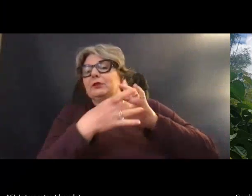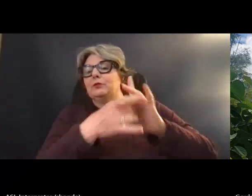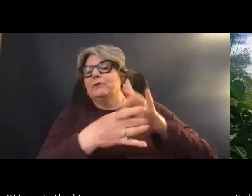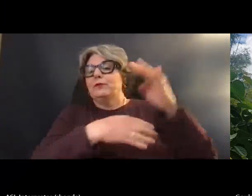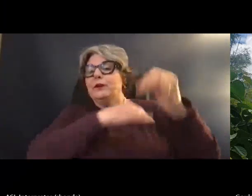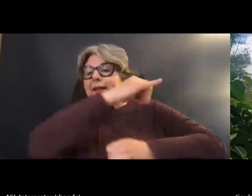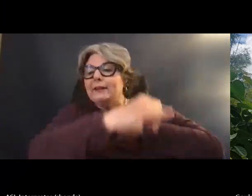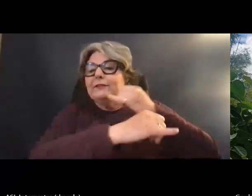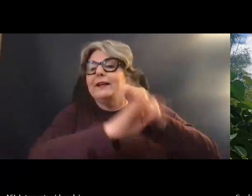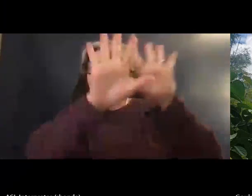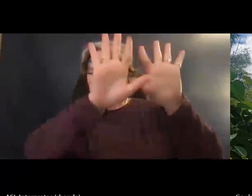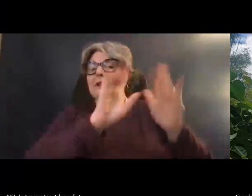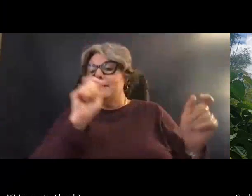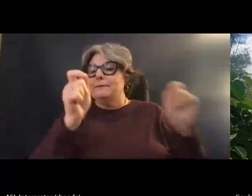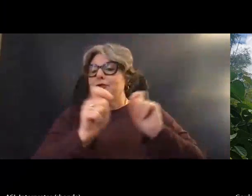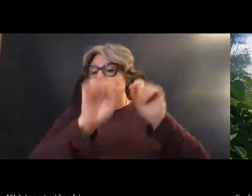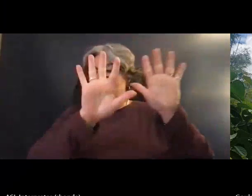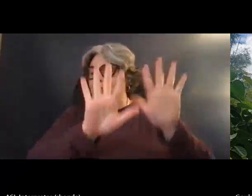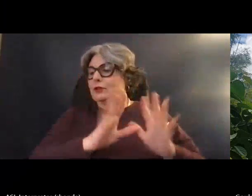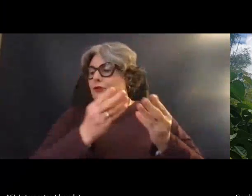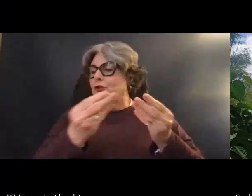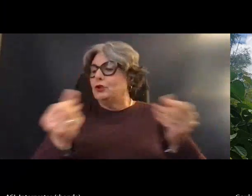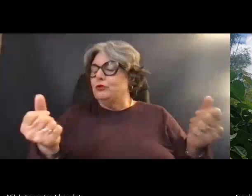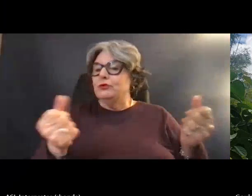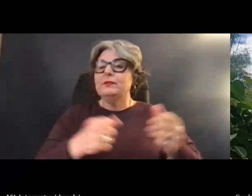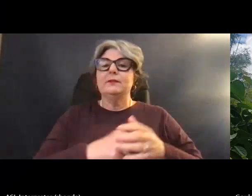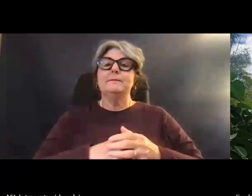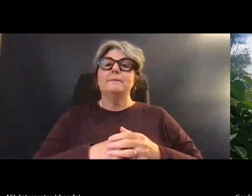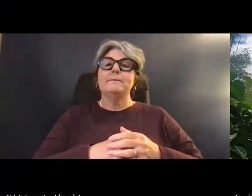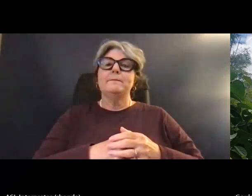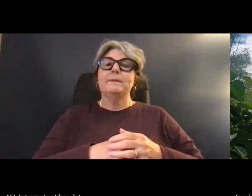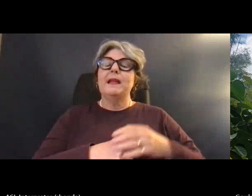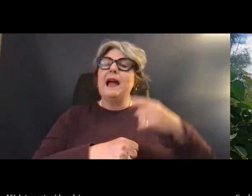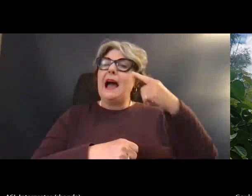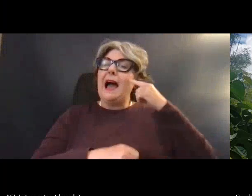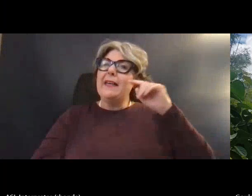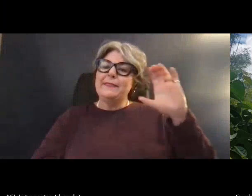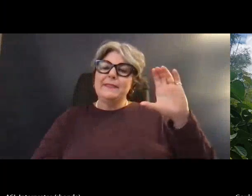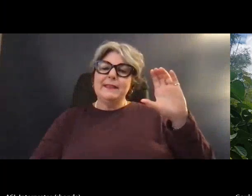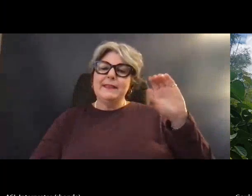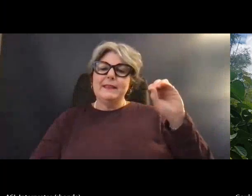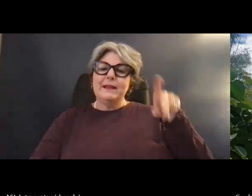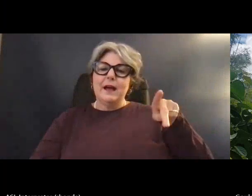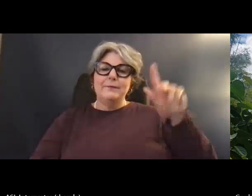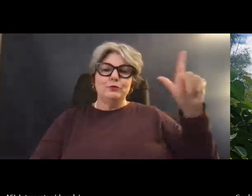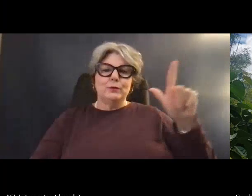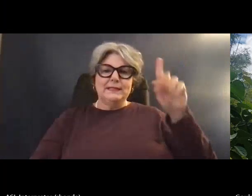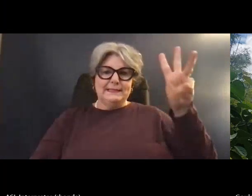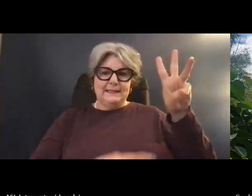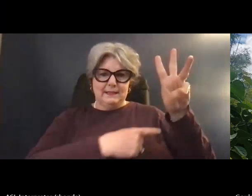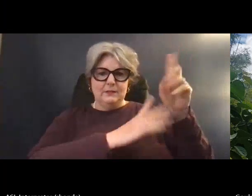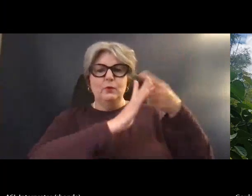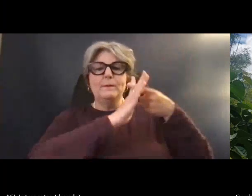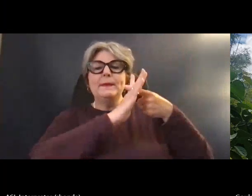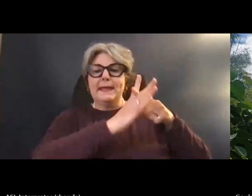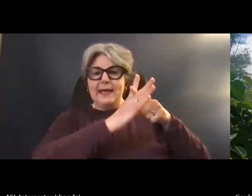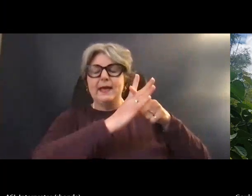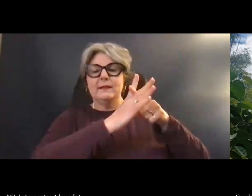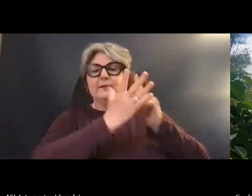international climate change solutions. So prior to, I think it was COP26, where we really launched Aim for